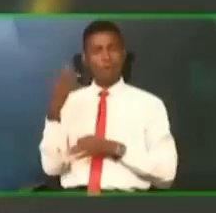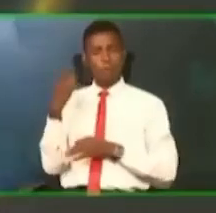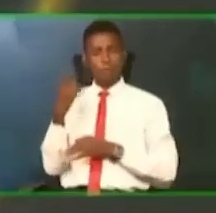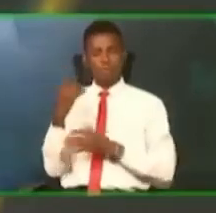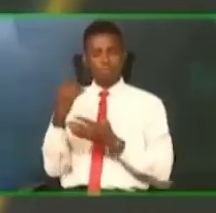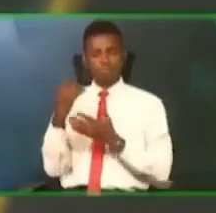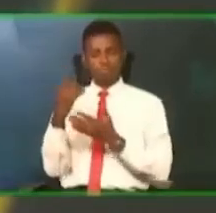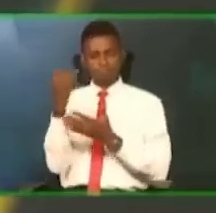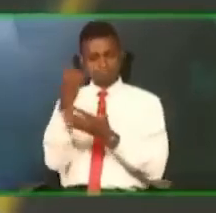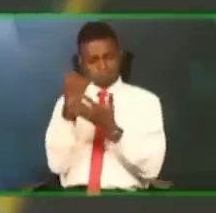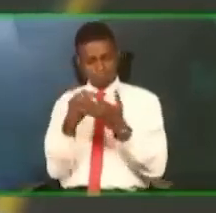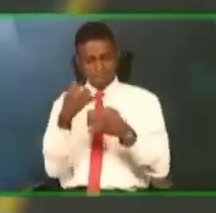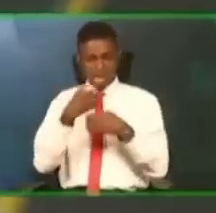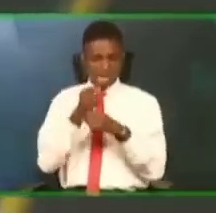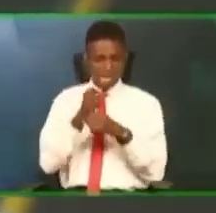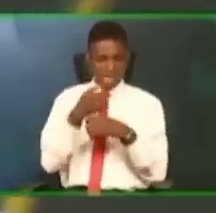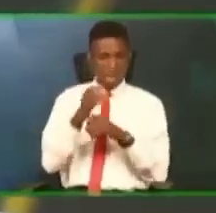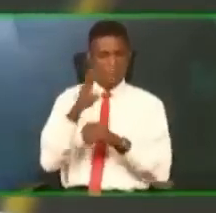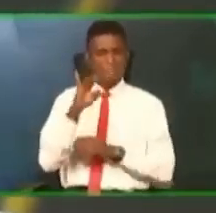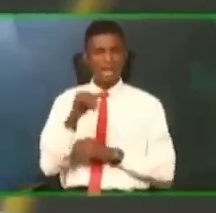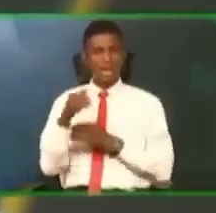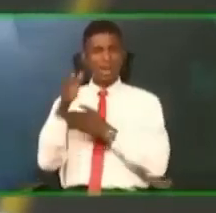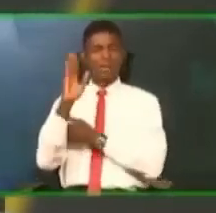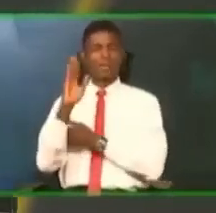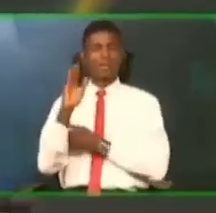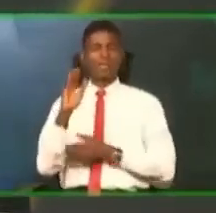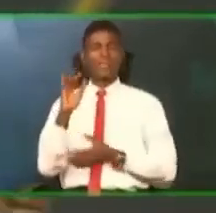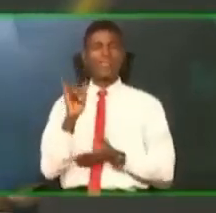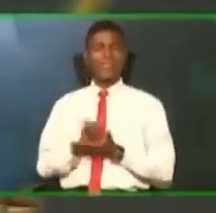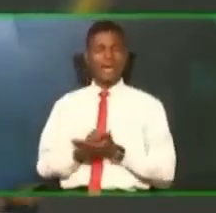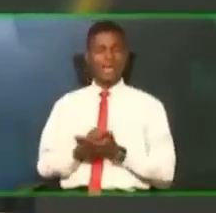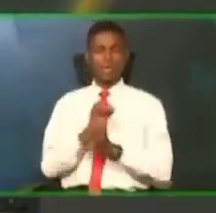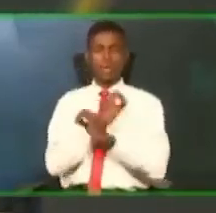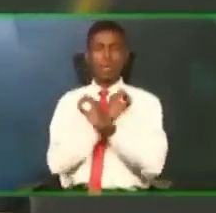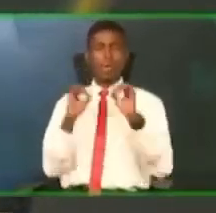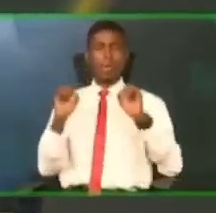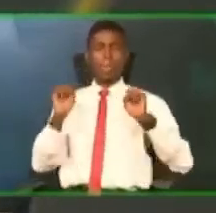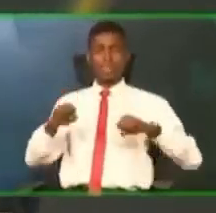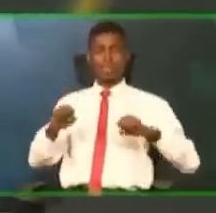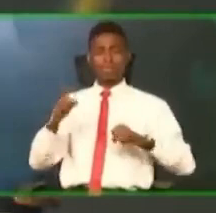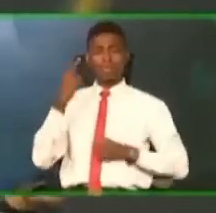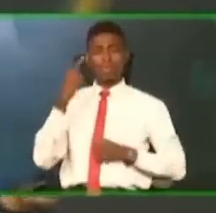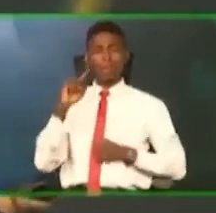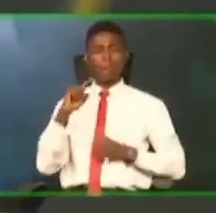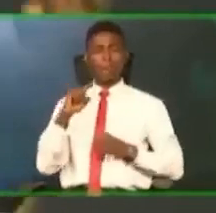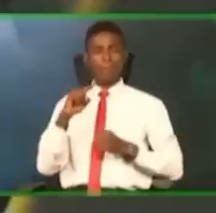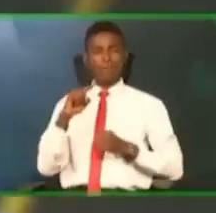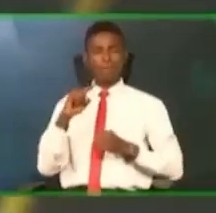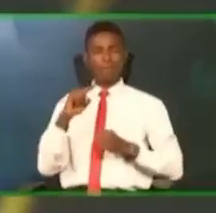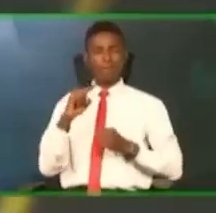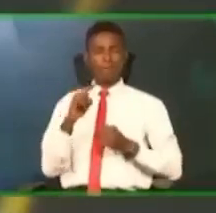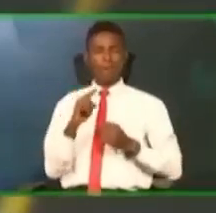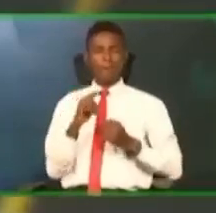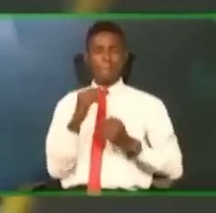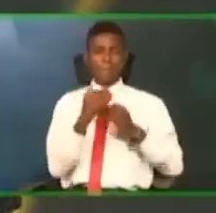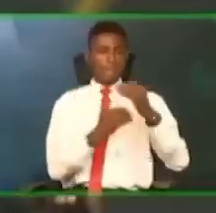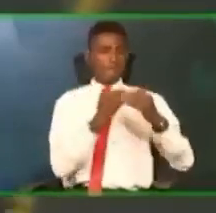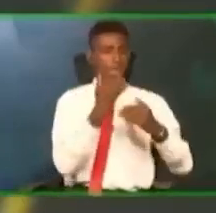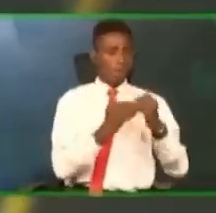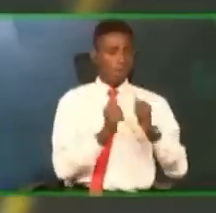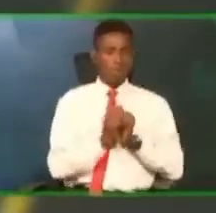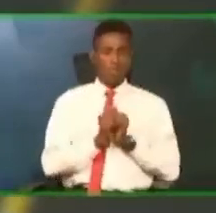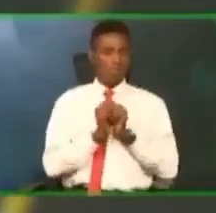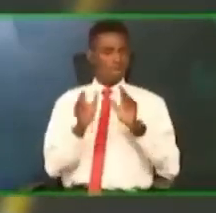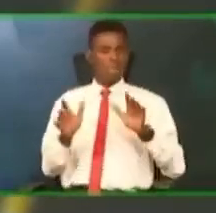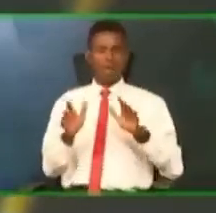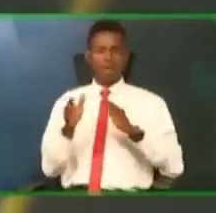God such that there is no possibility for meaningful progress outside of the voice of